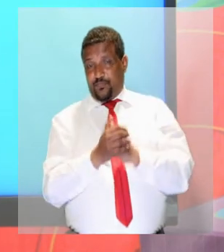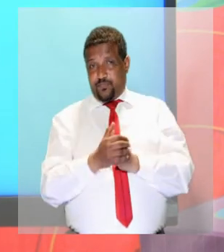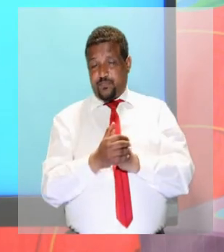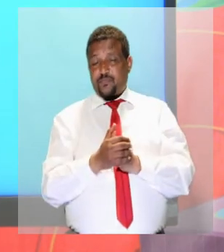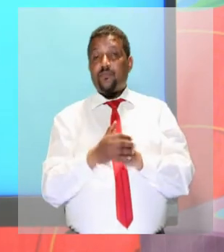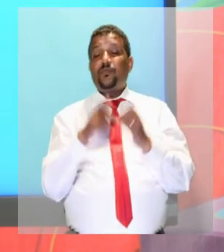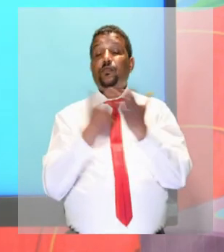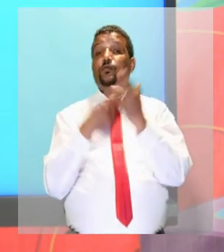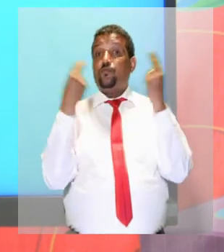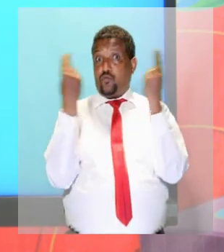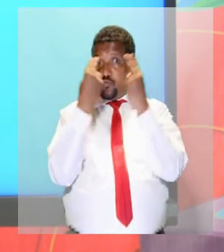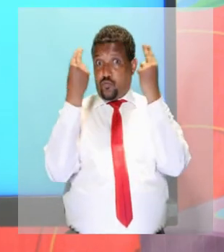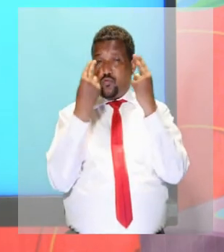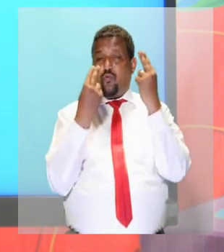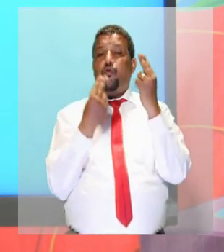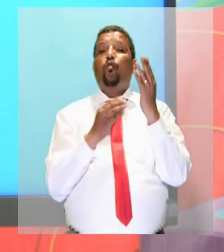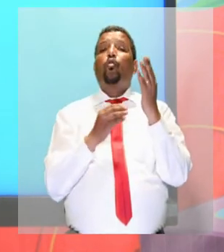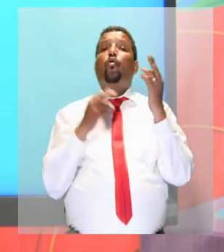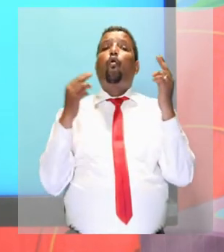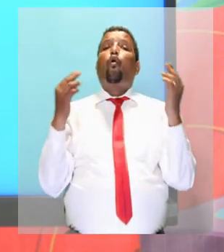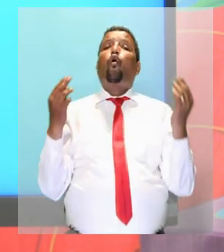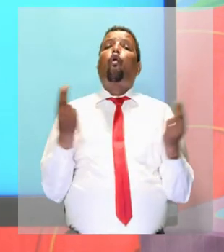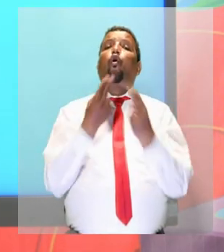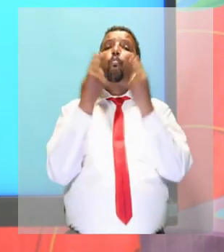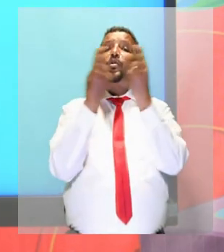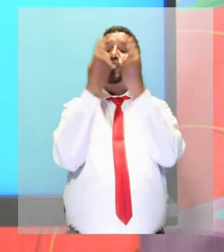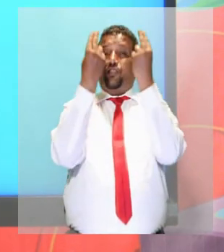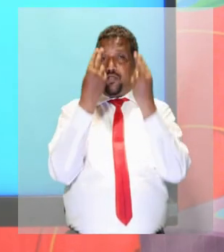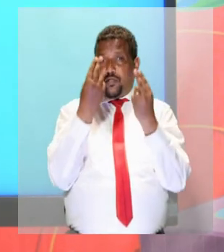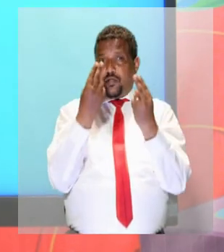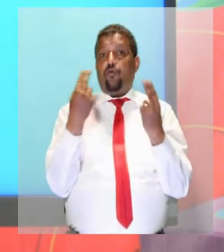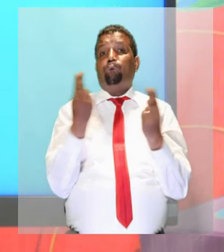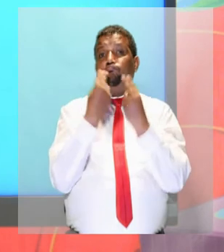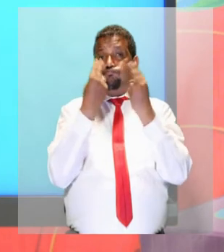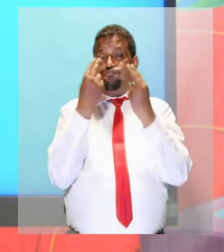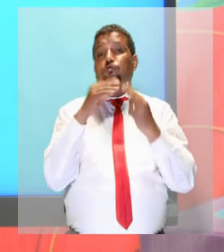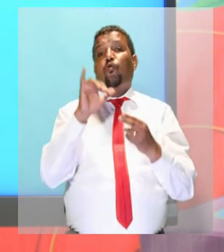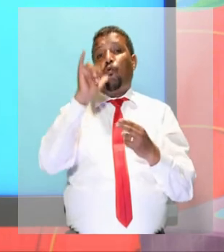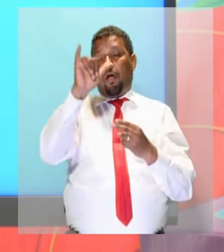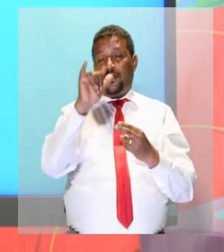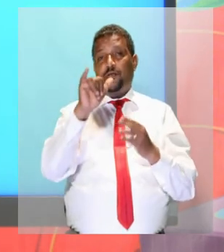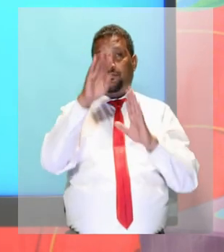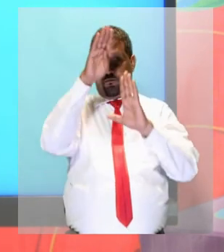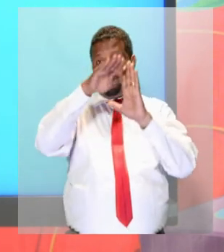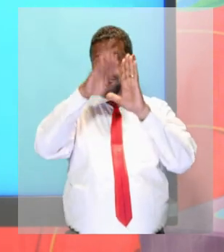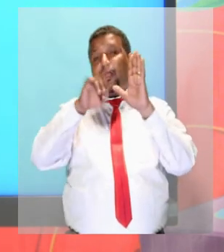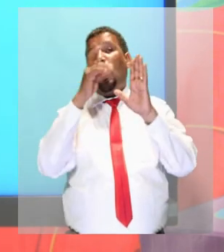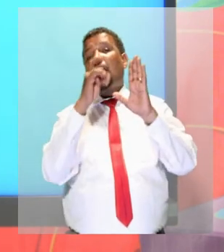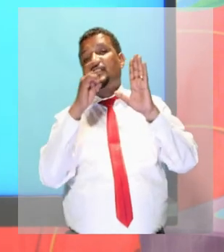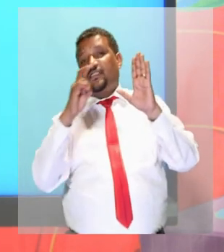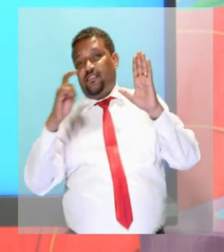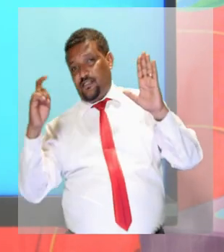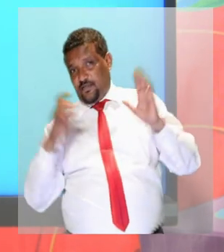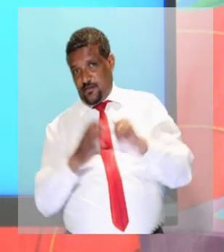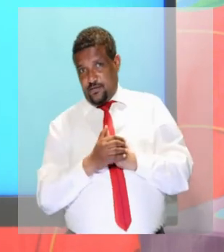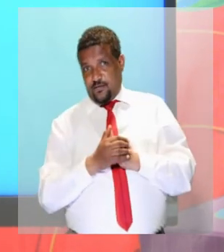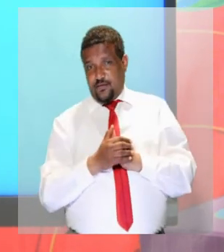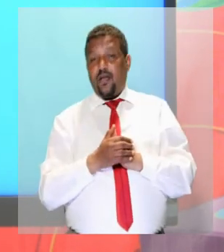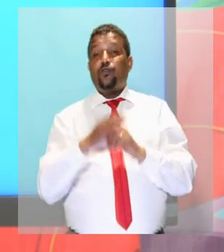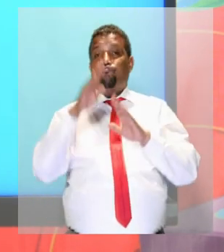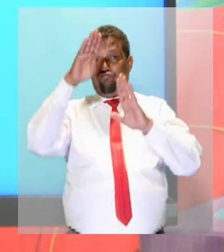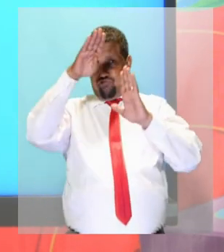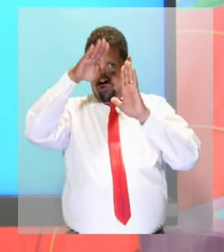of commodity y, we are declining consumption of commodity x, and as we